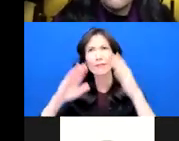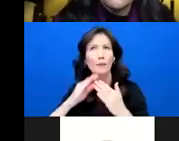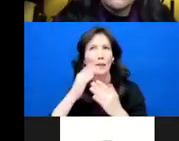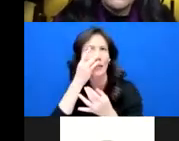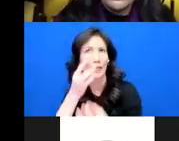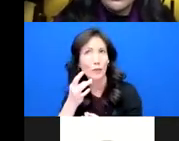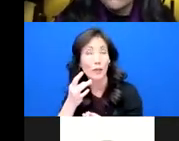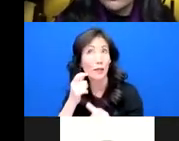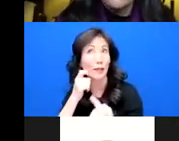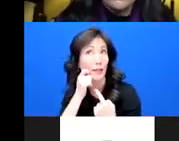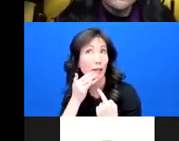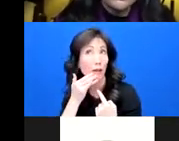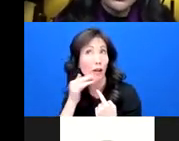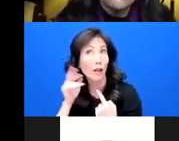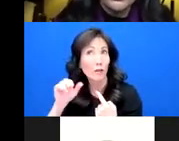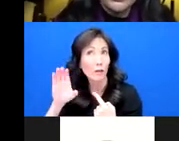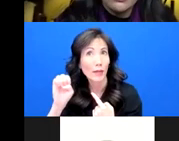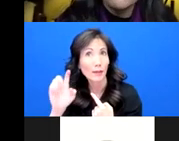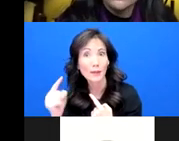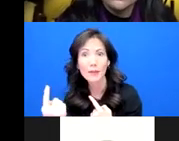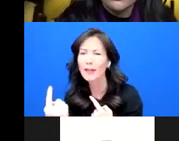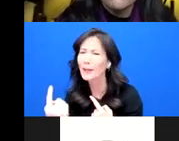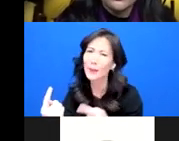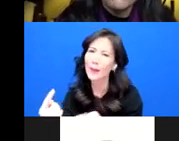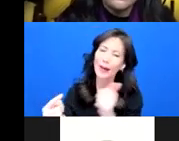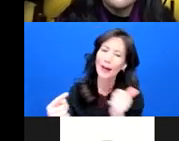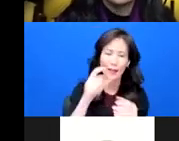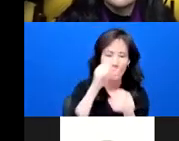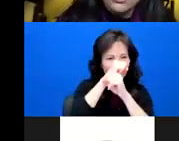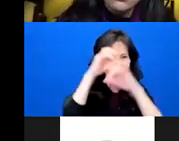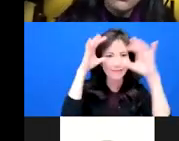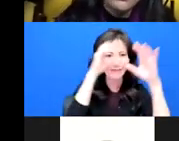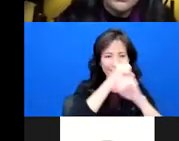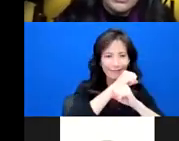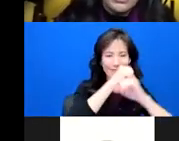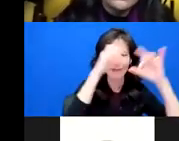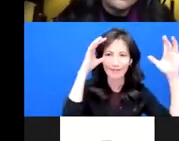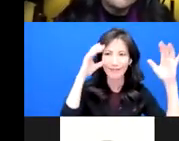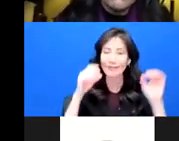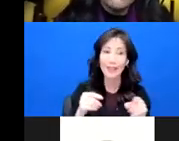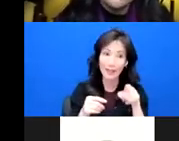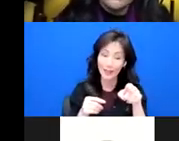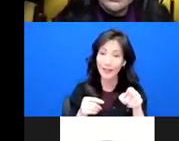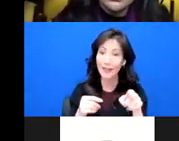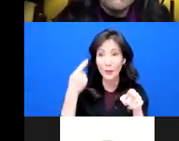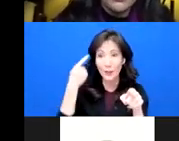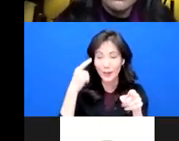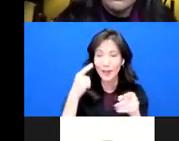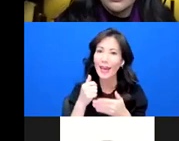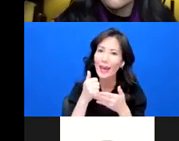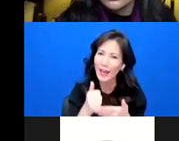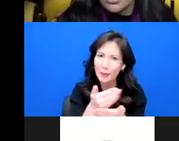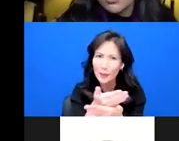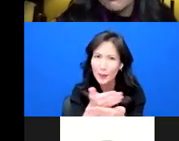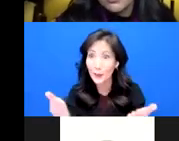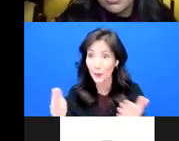of interest. And so these questions here really help to serve the community to think through as they're giving their testimony. Again,